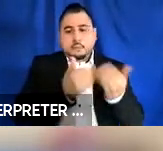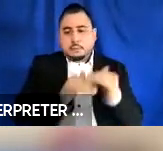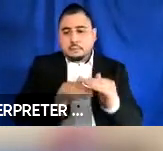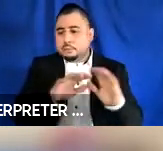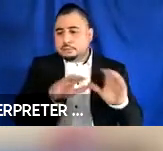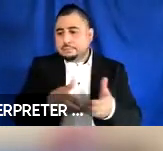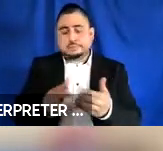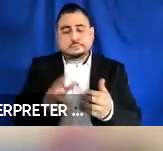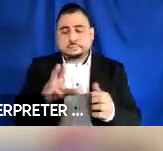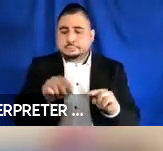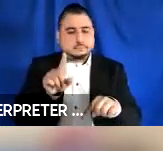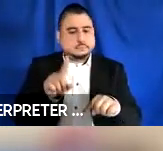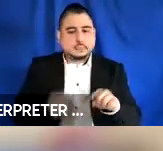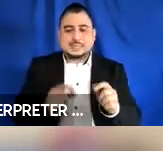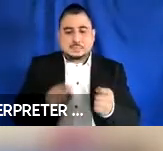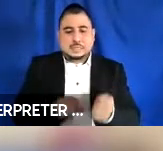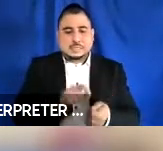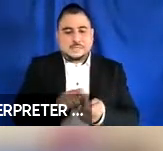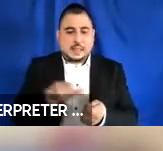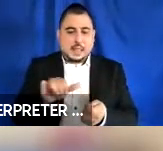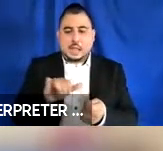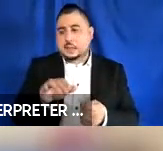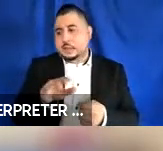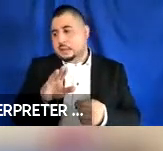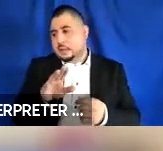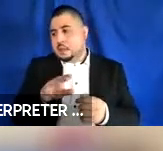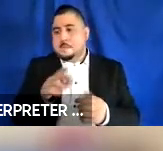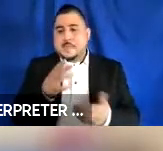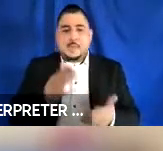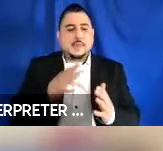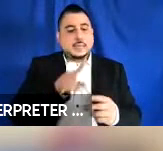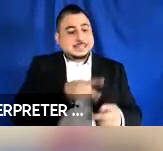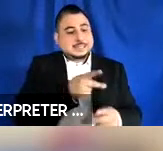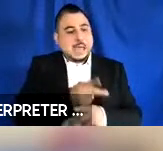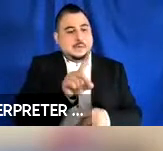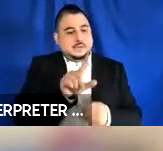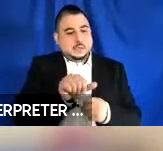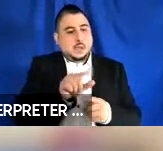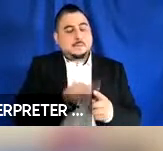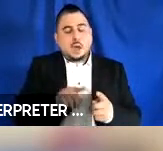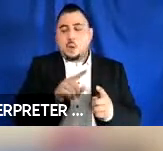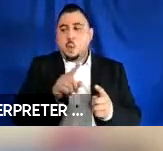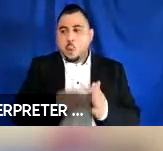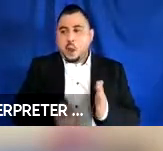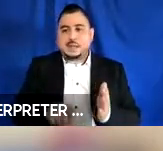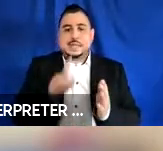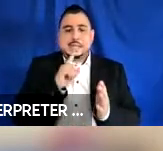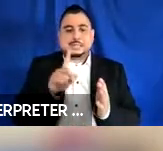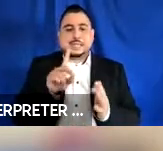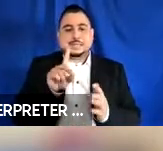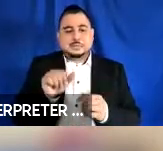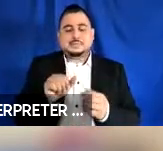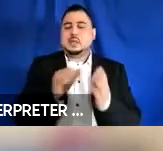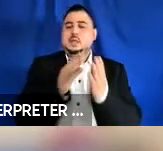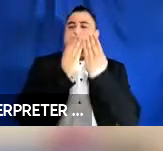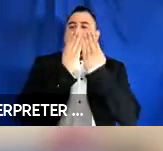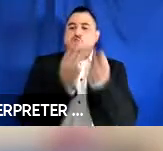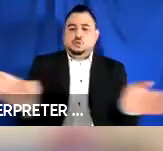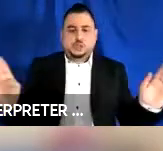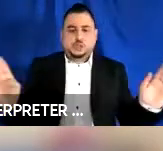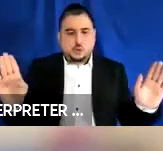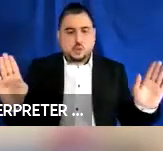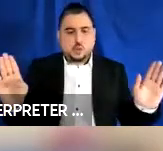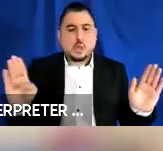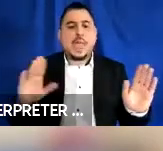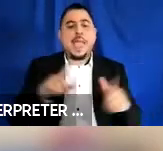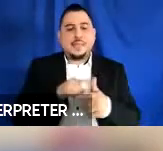community, specifically, by type of disability, but we really think about these issues kind of more universally and survey that